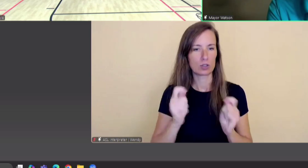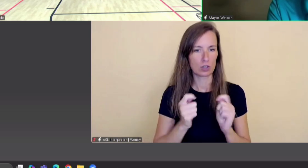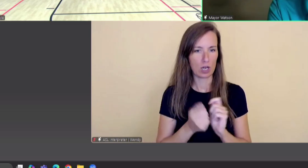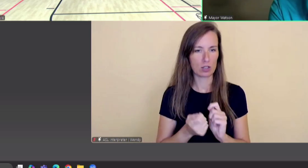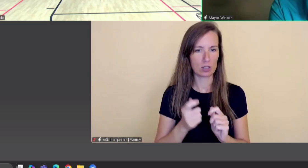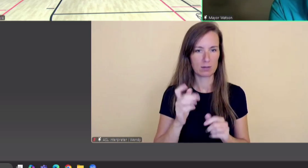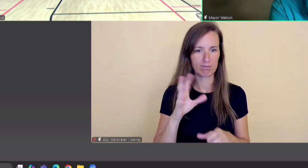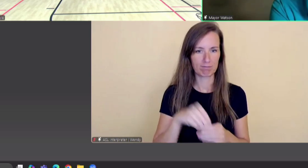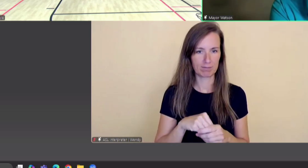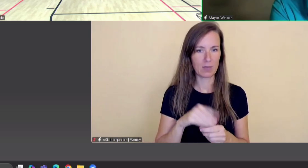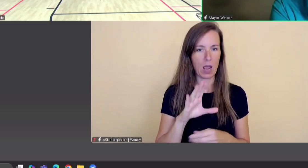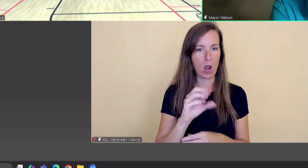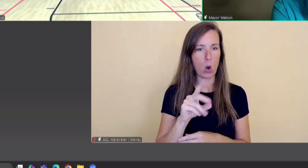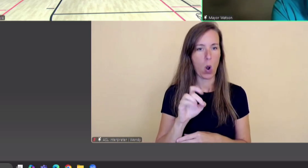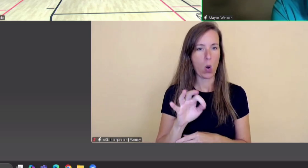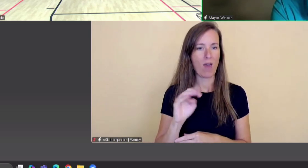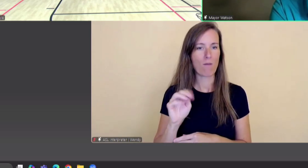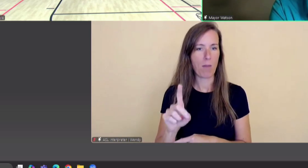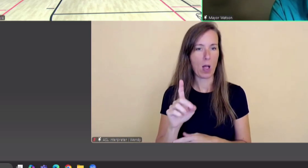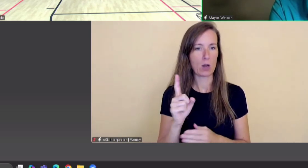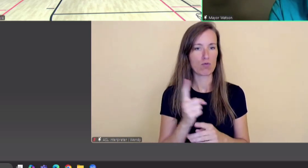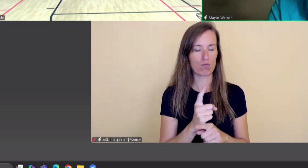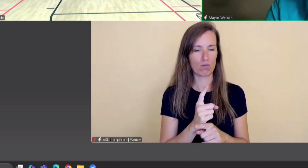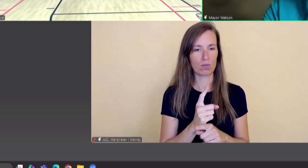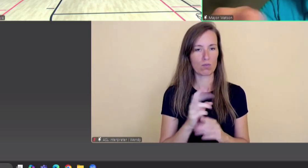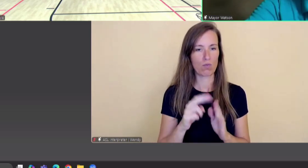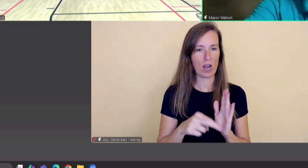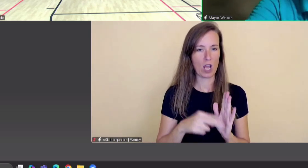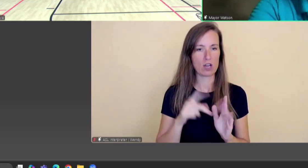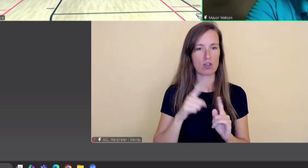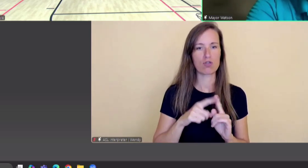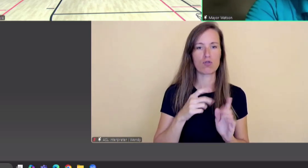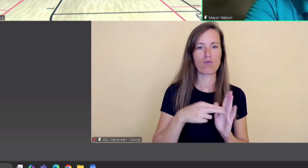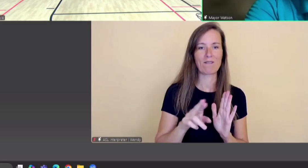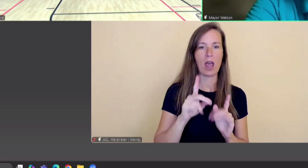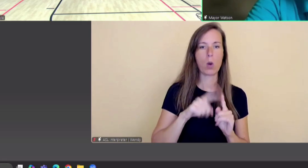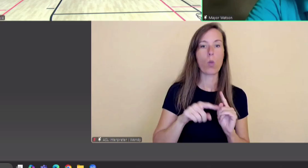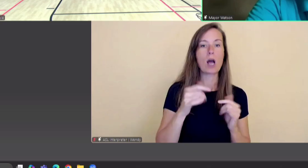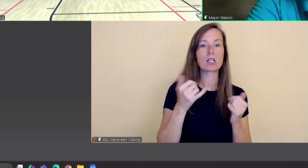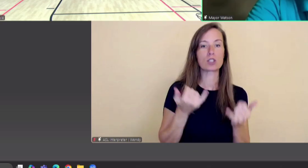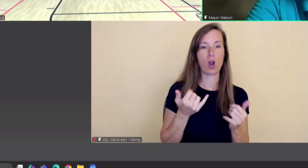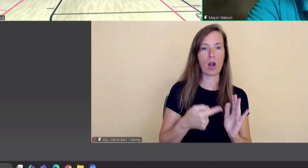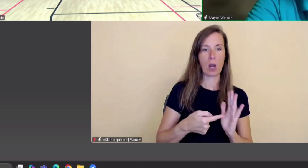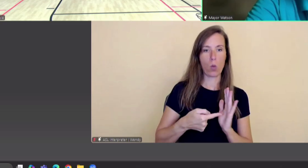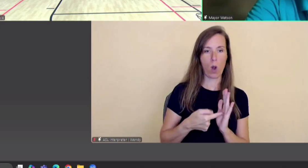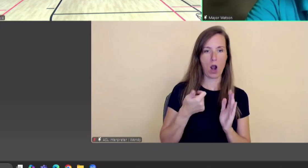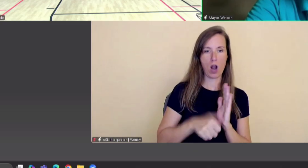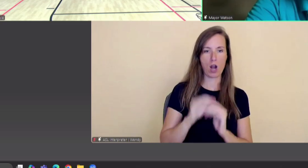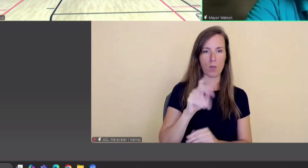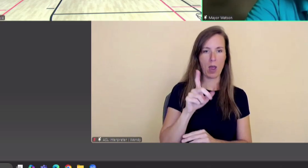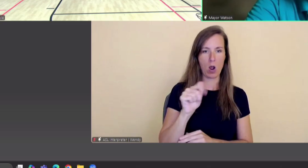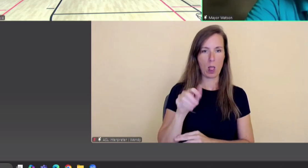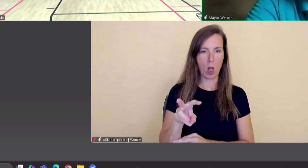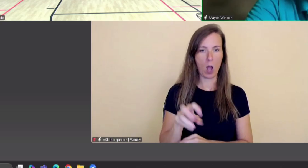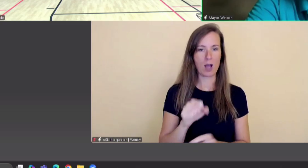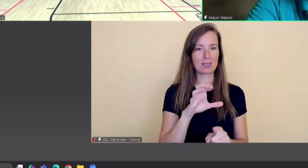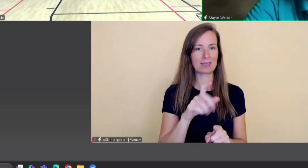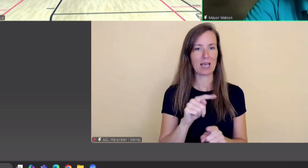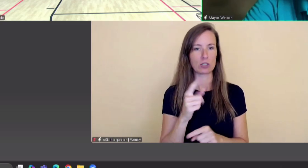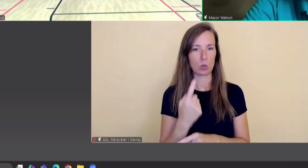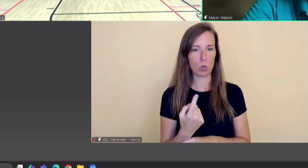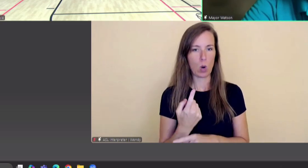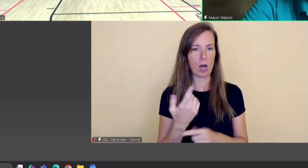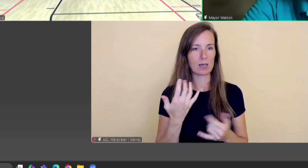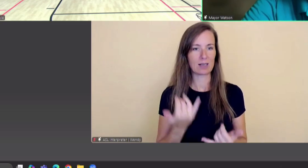of the Town Code is hereby repealed in its entirety and reenacted as follows. I'll